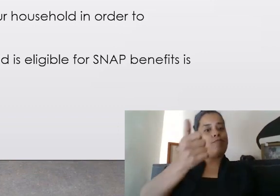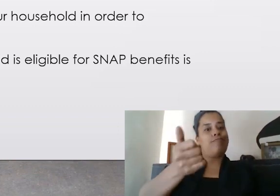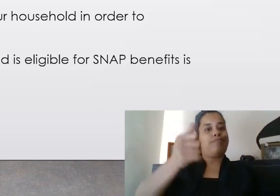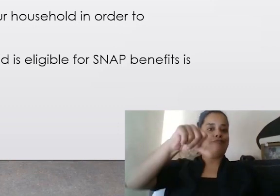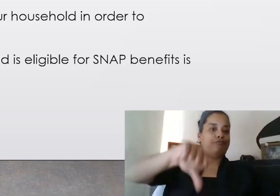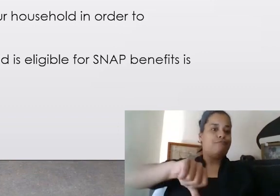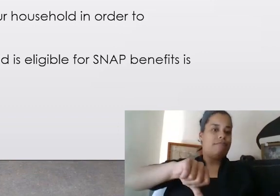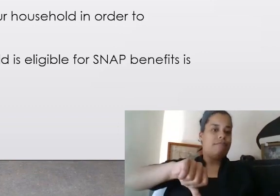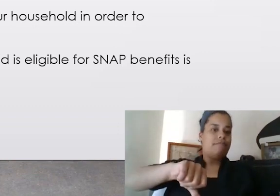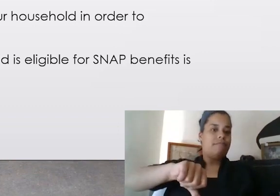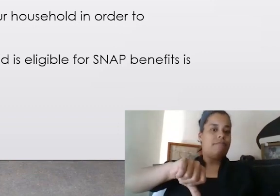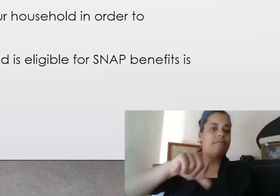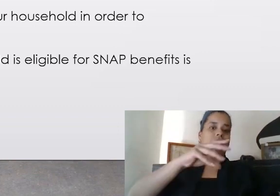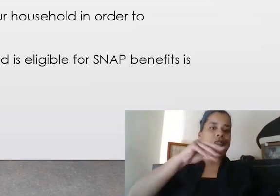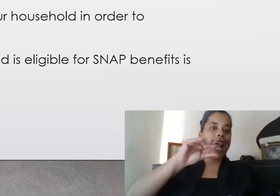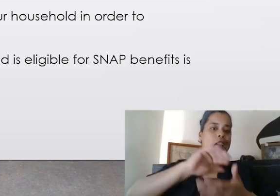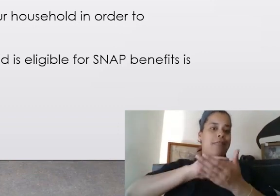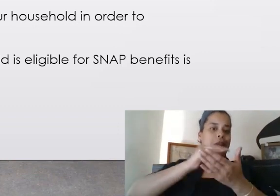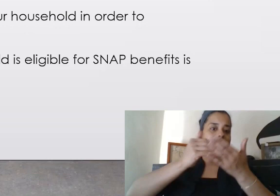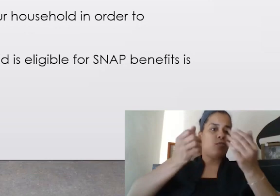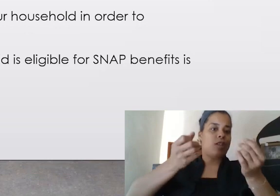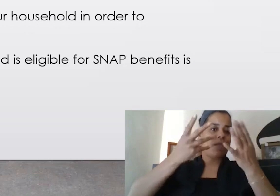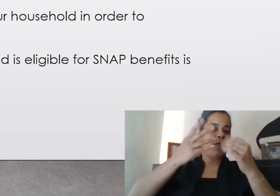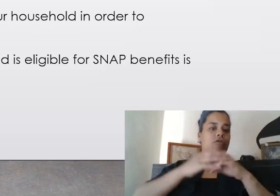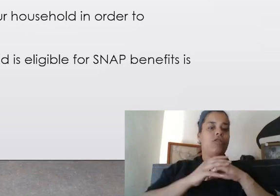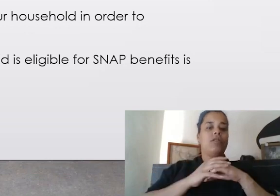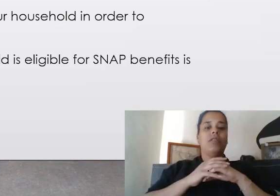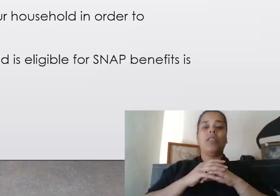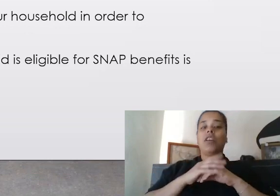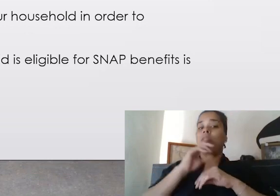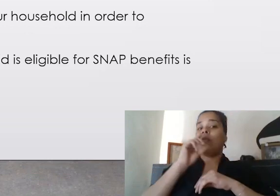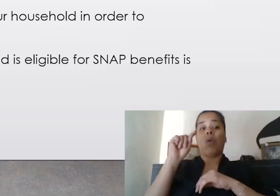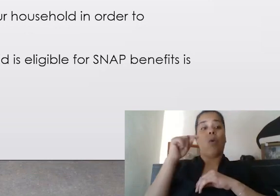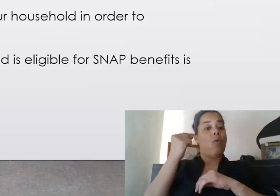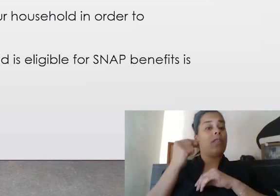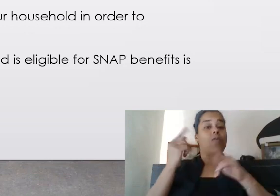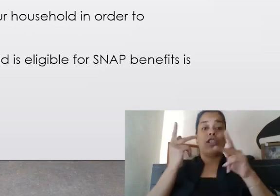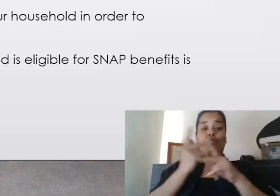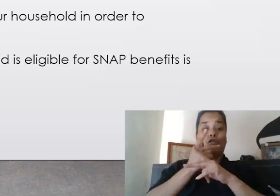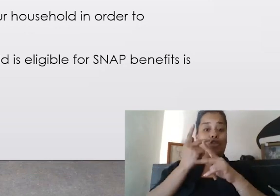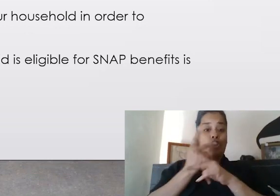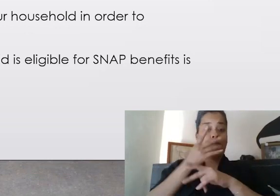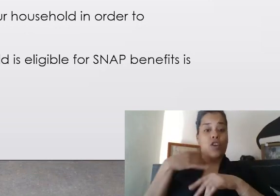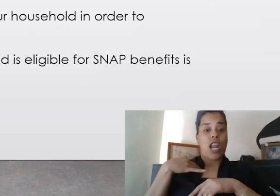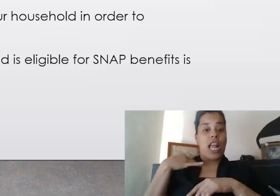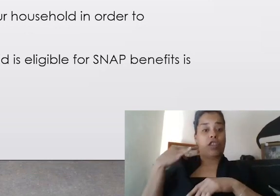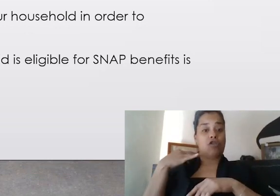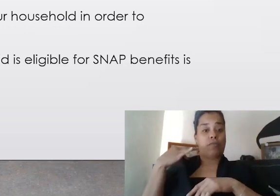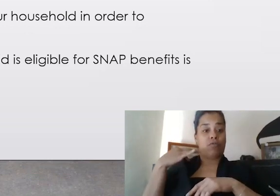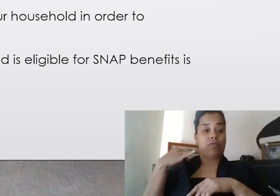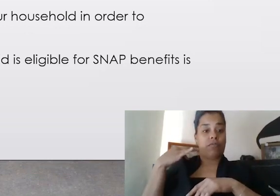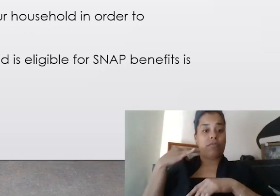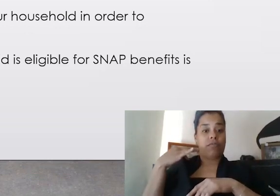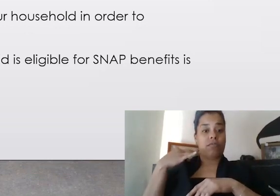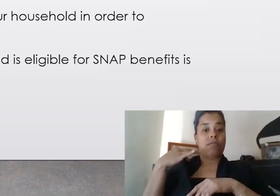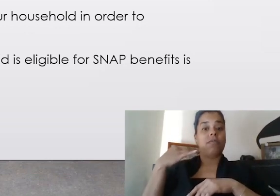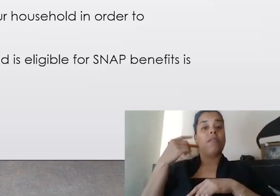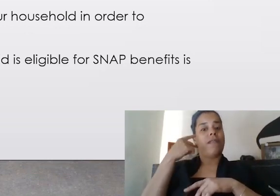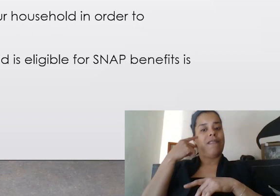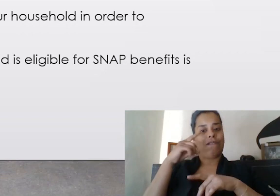must be calculated in order for the HRA to determine eligibility for SNAP, right?